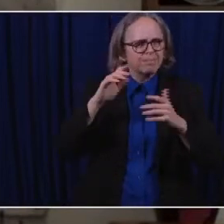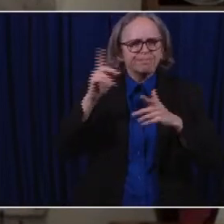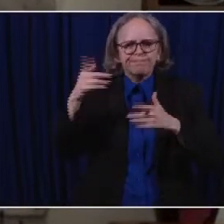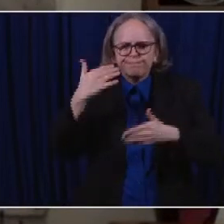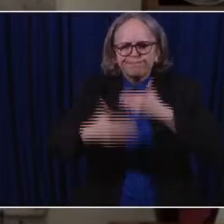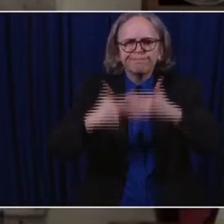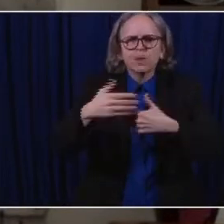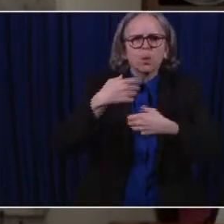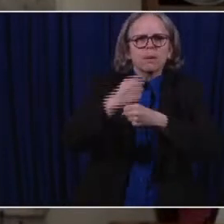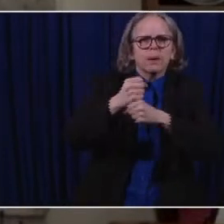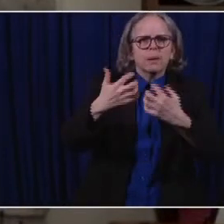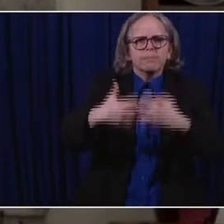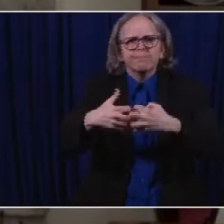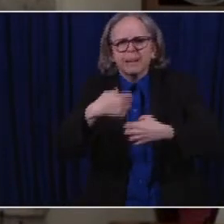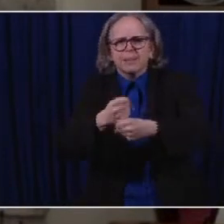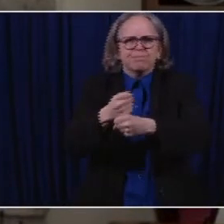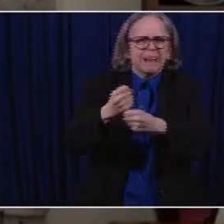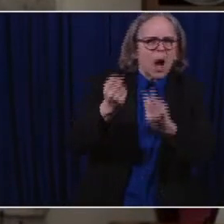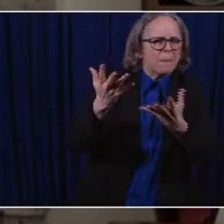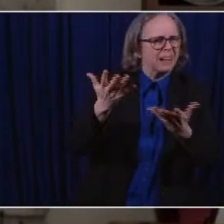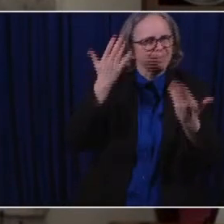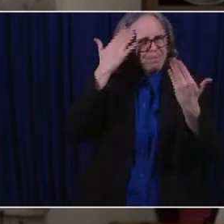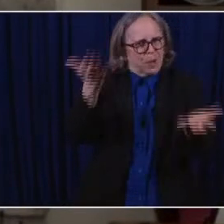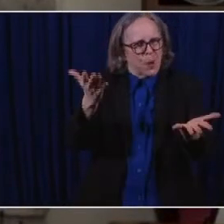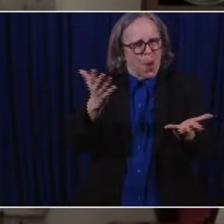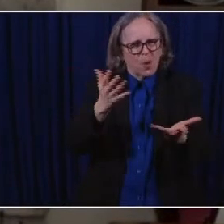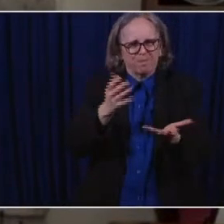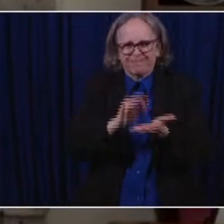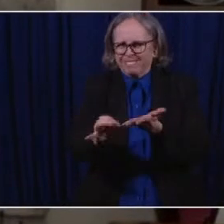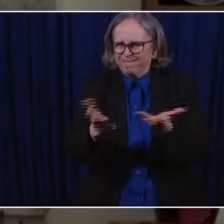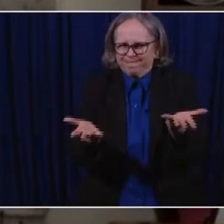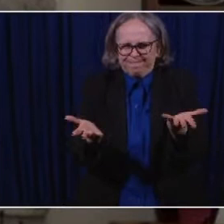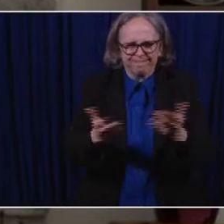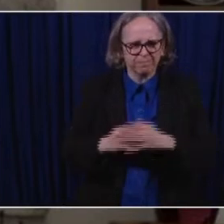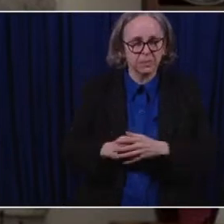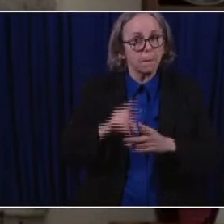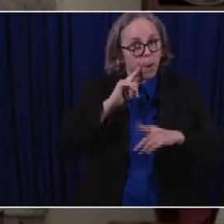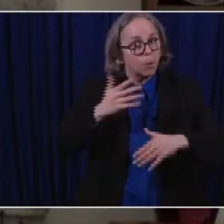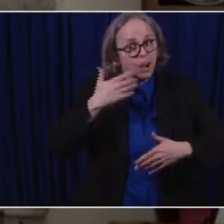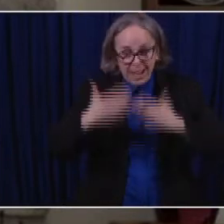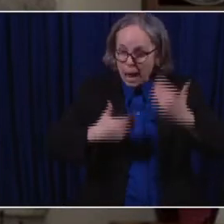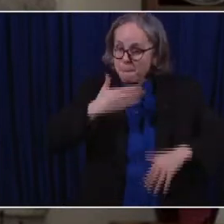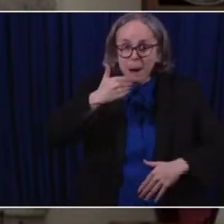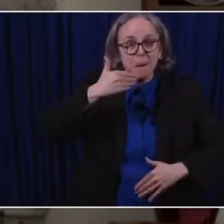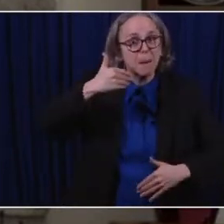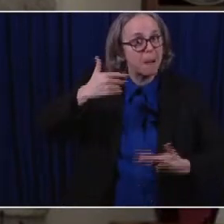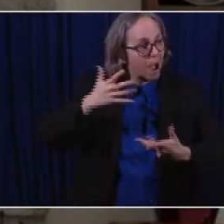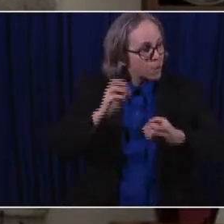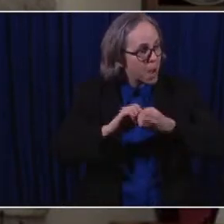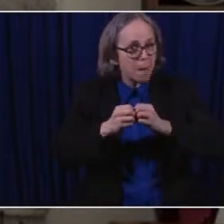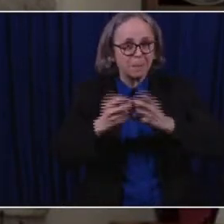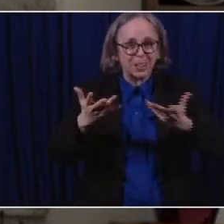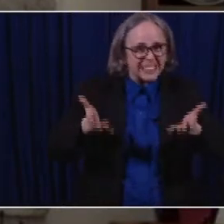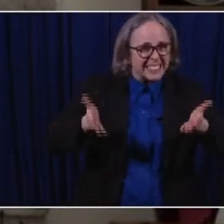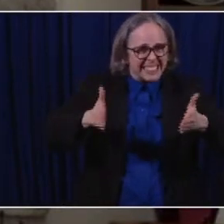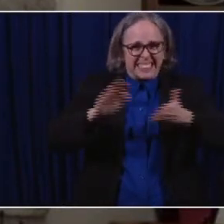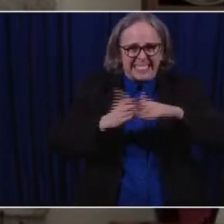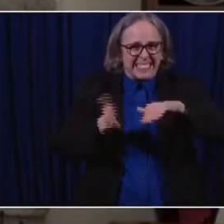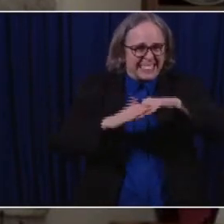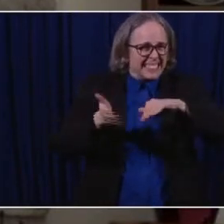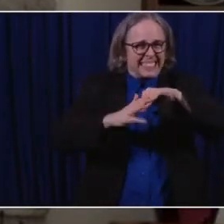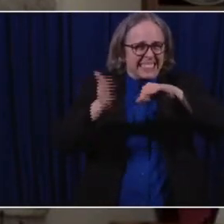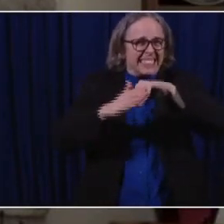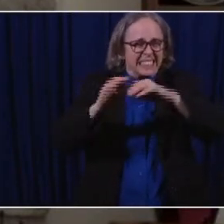have. So things will get better, but we're still going to be not having as much